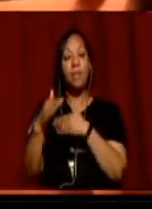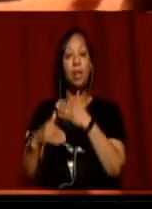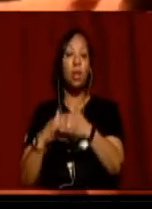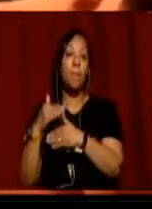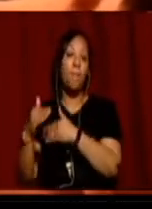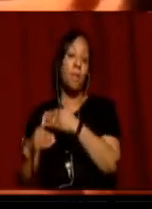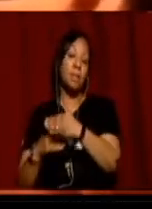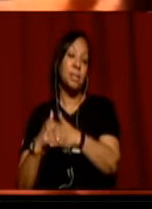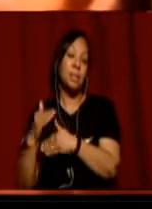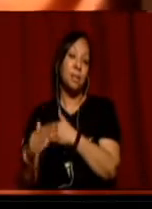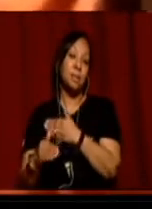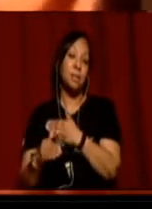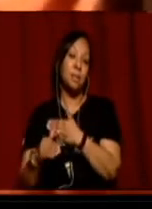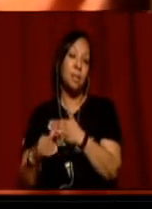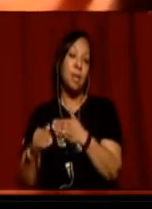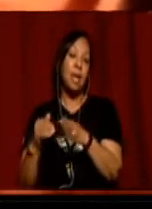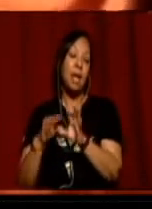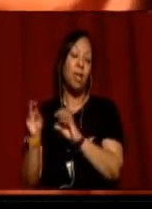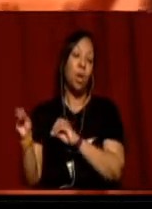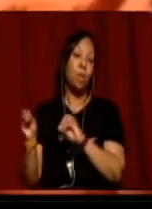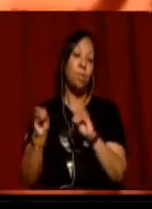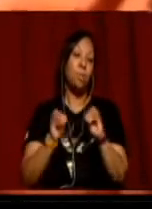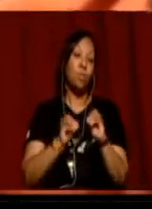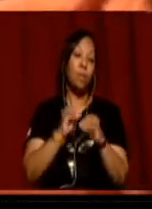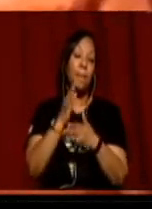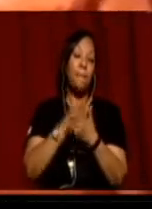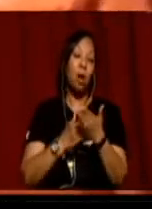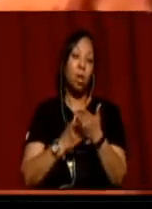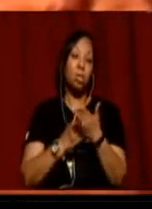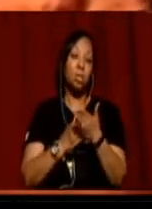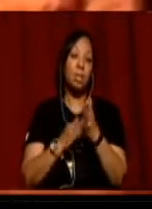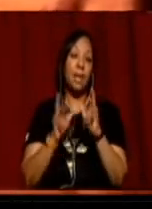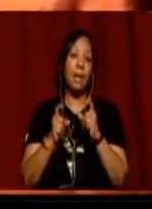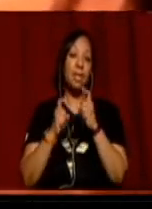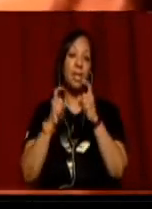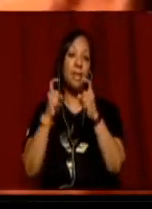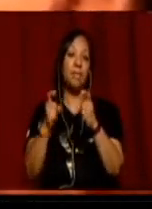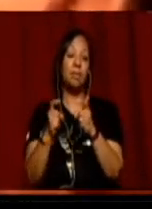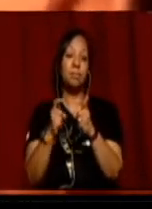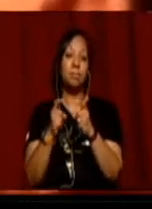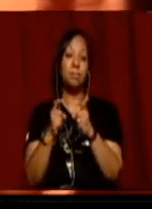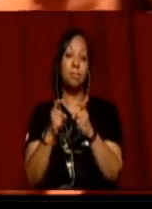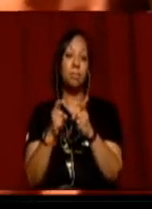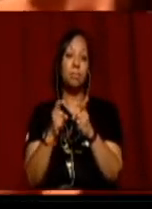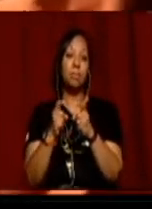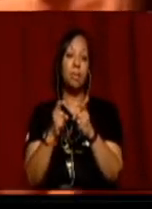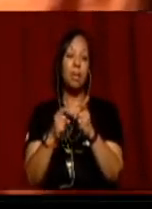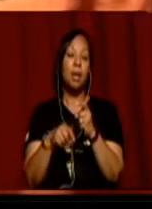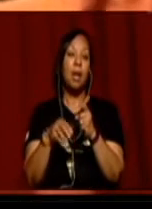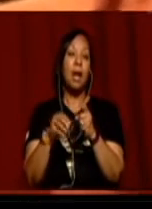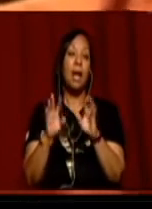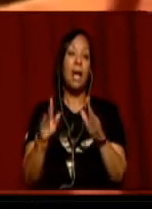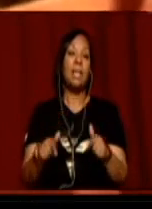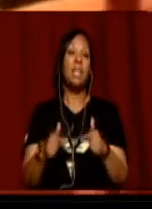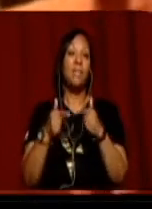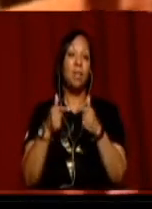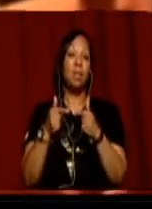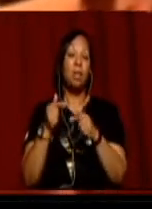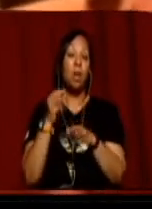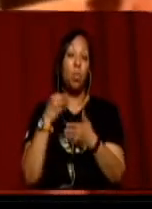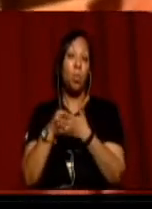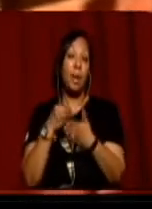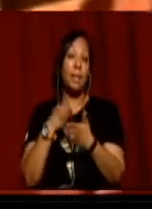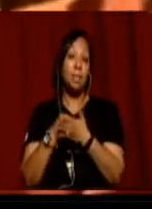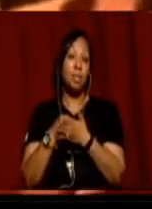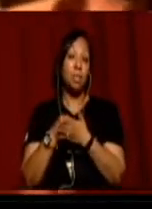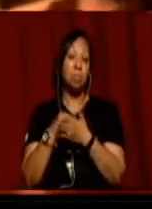of laying out all of the moving pieces. And we want to give a living wage, not just a minimum wage, but a living wage. And so